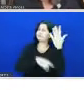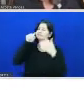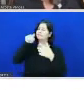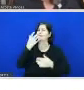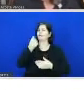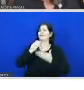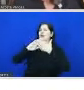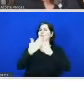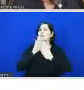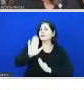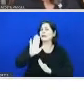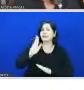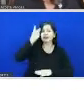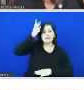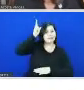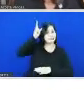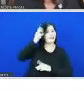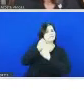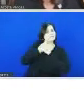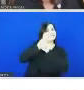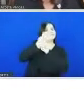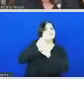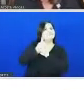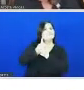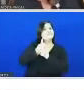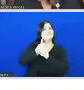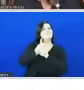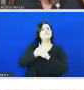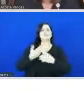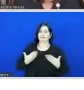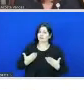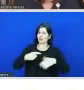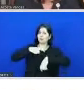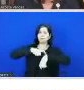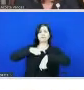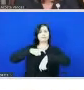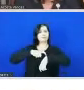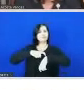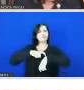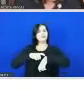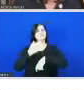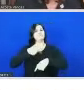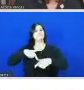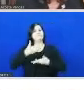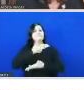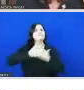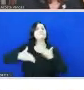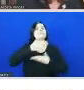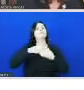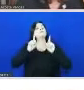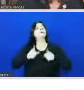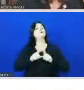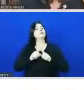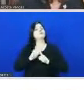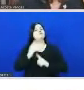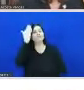hemos logrado visibilizar más los conocimientos de las mujeres indígenas. Nosotras hemos podido, en